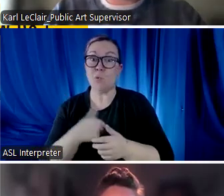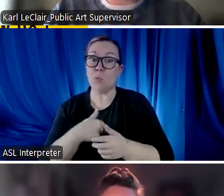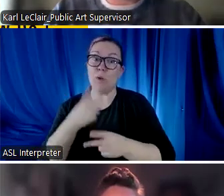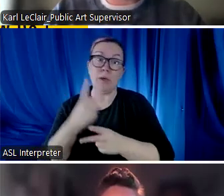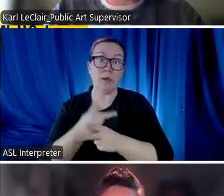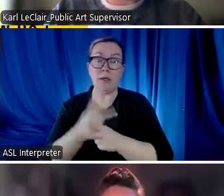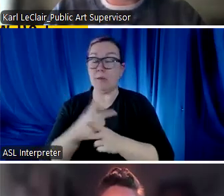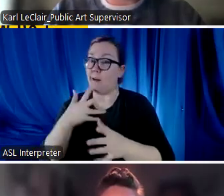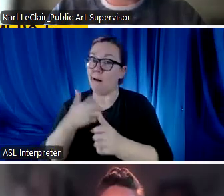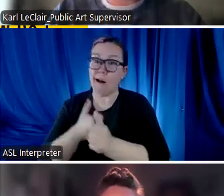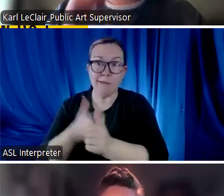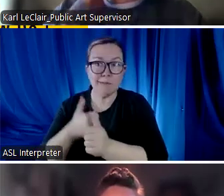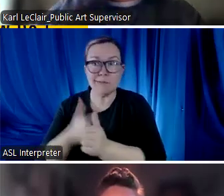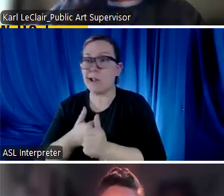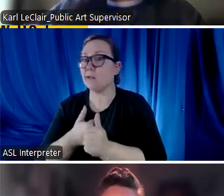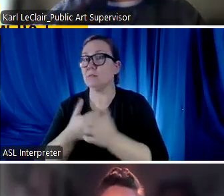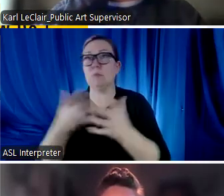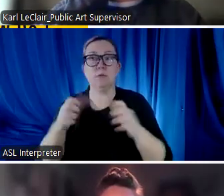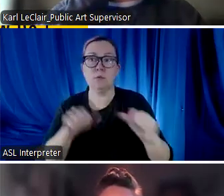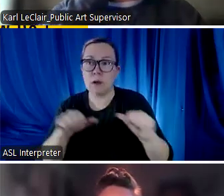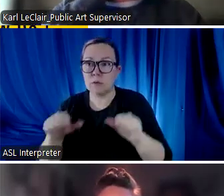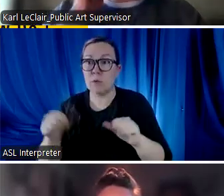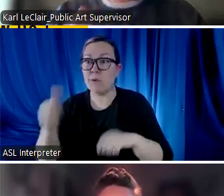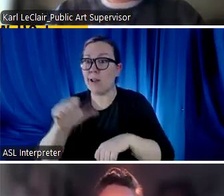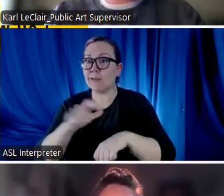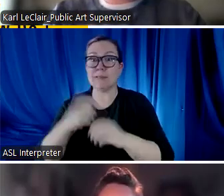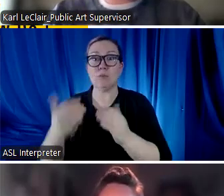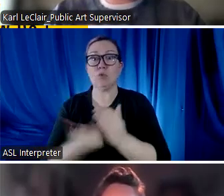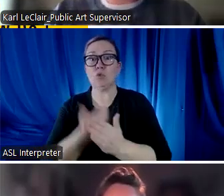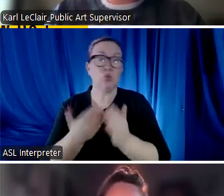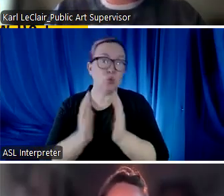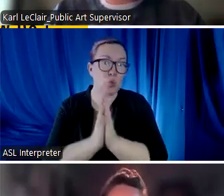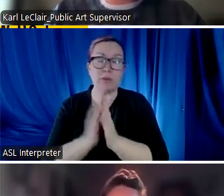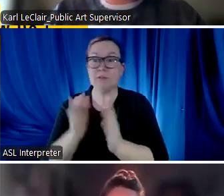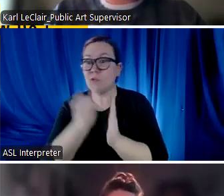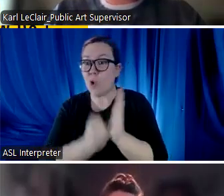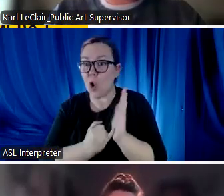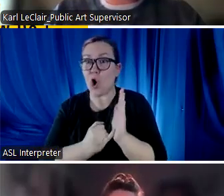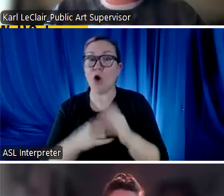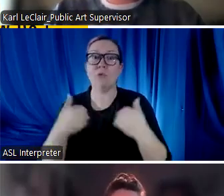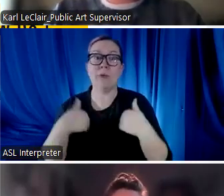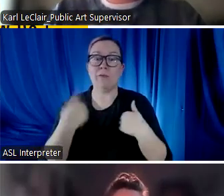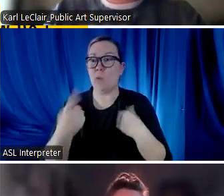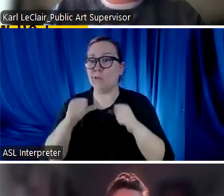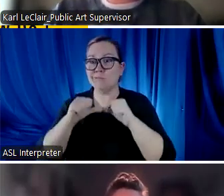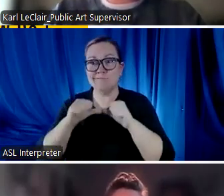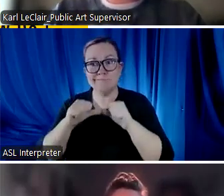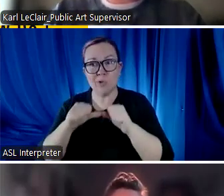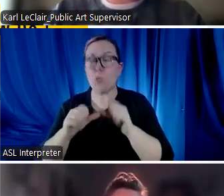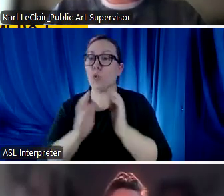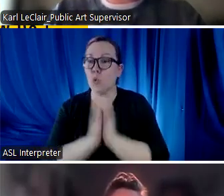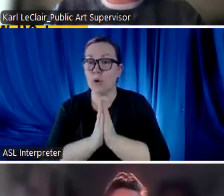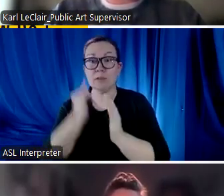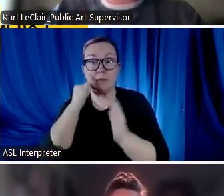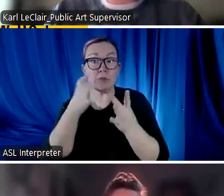live updated page. Anytime we have new calls posting here, we have some standing ones too. If you are interested,